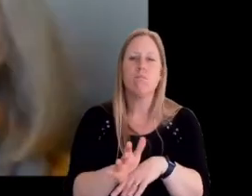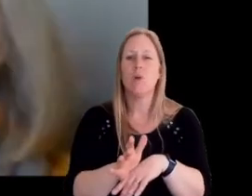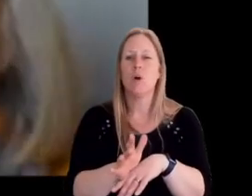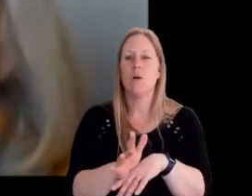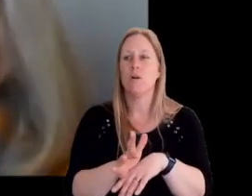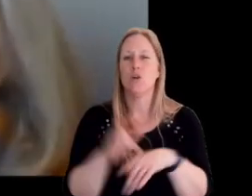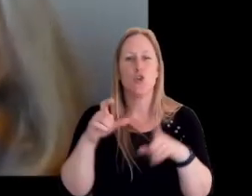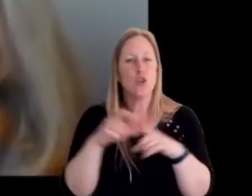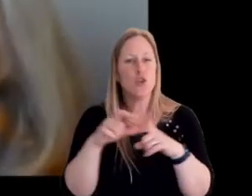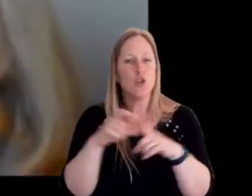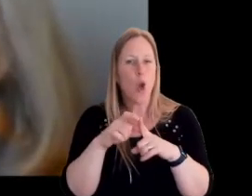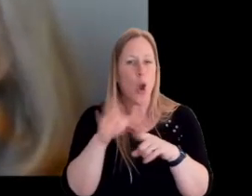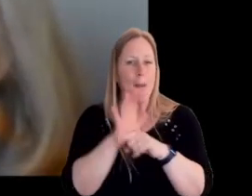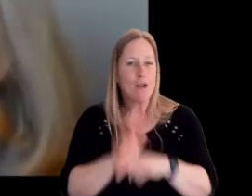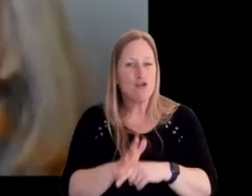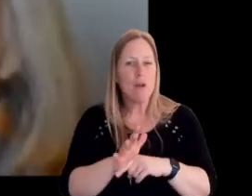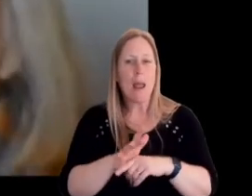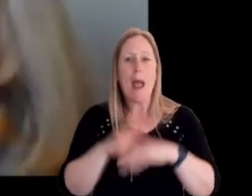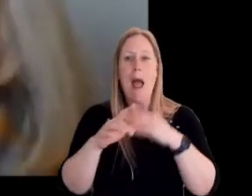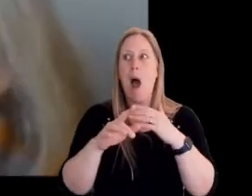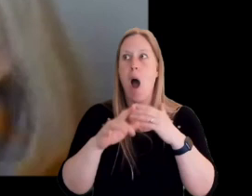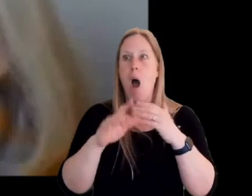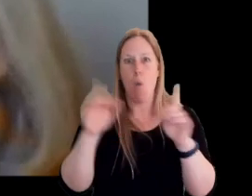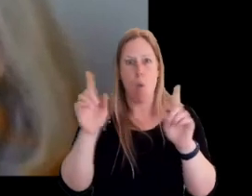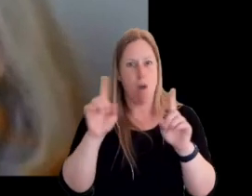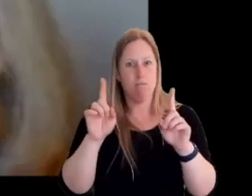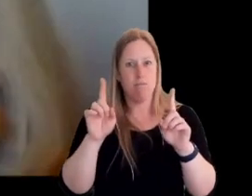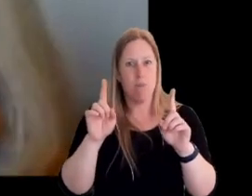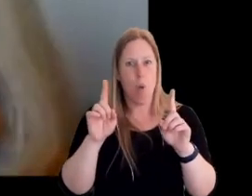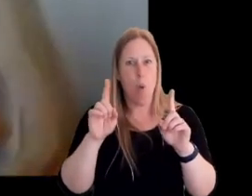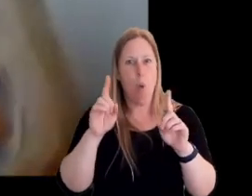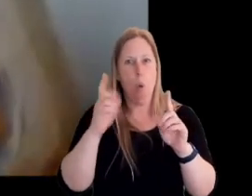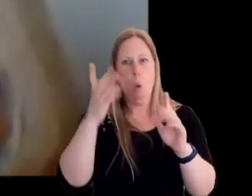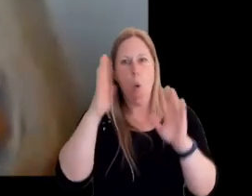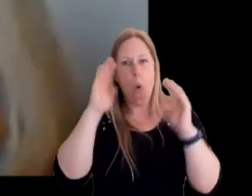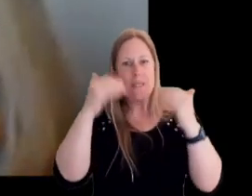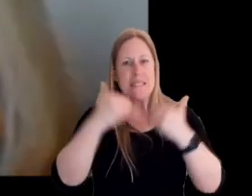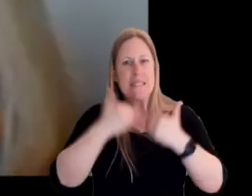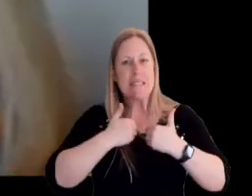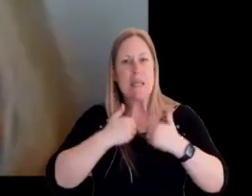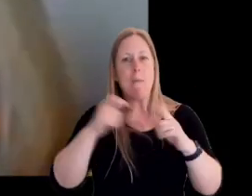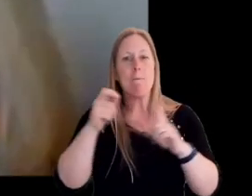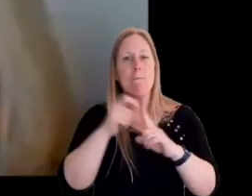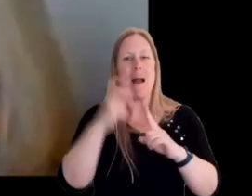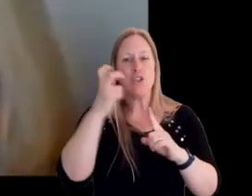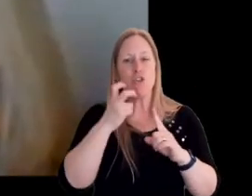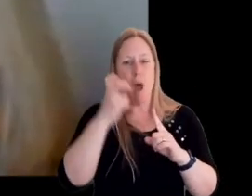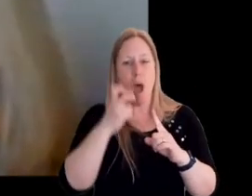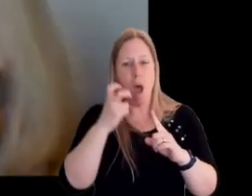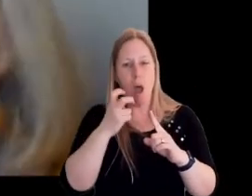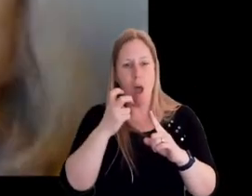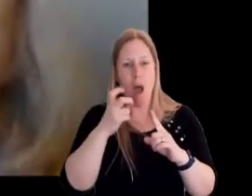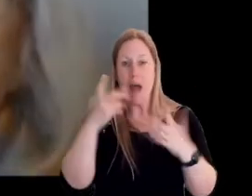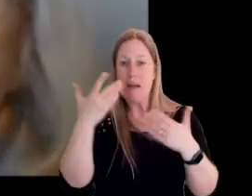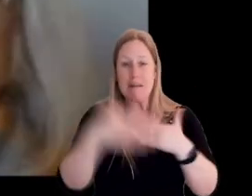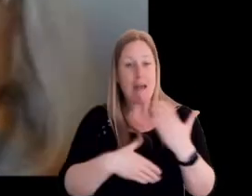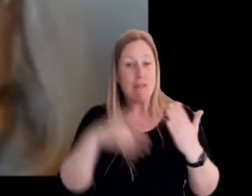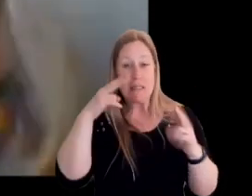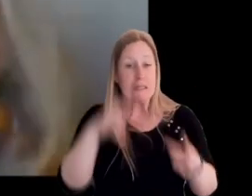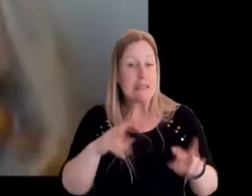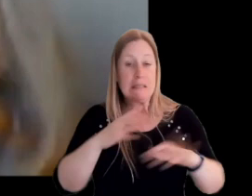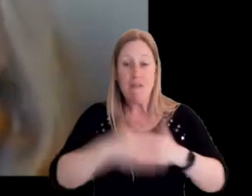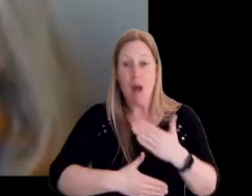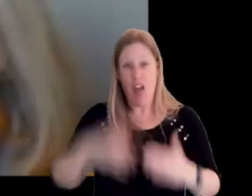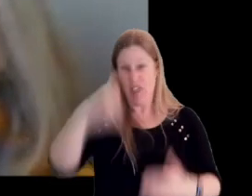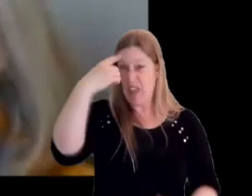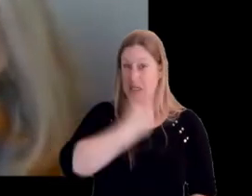documentary about an autistic pensioner. I have never seen anything like that. And I think I might have